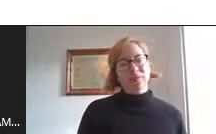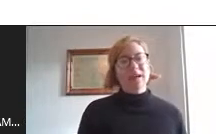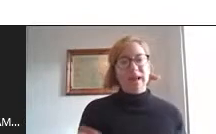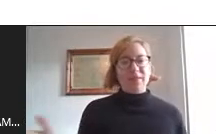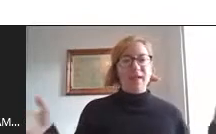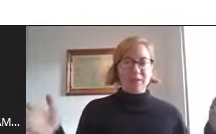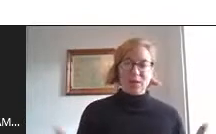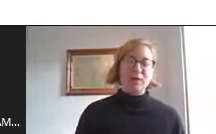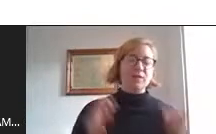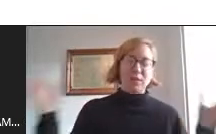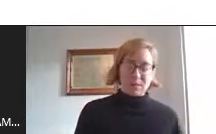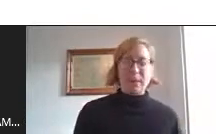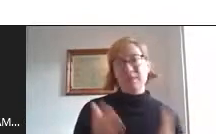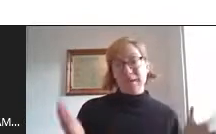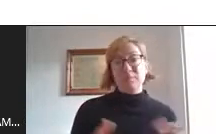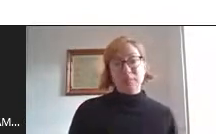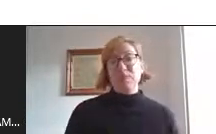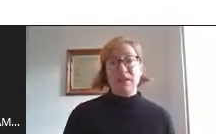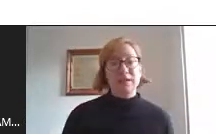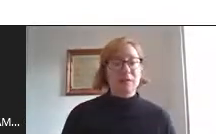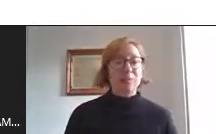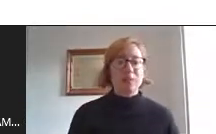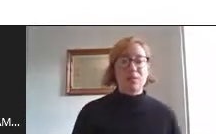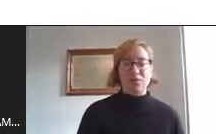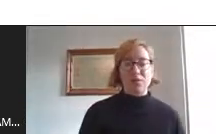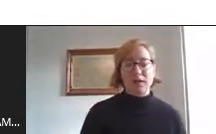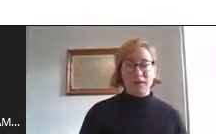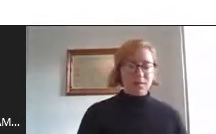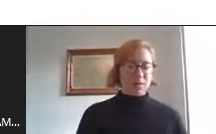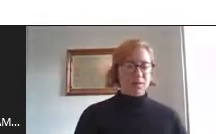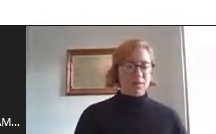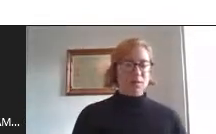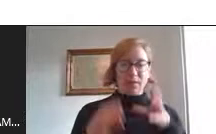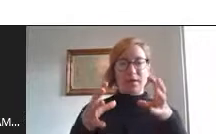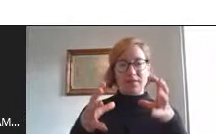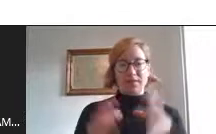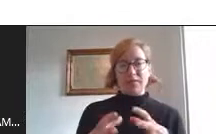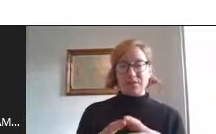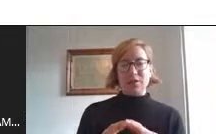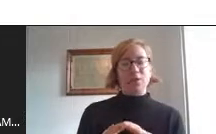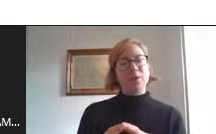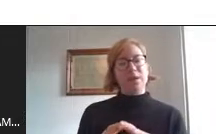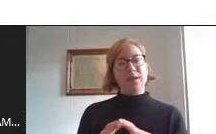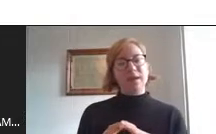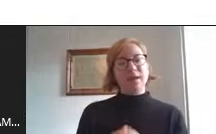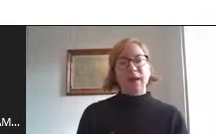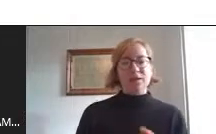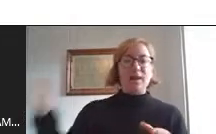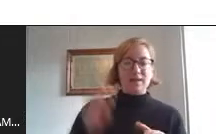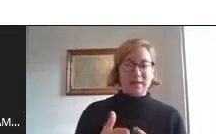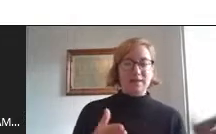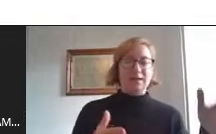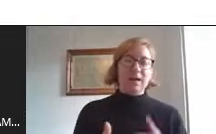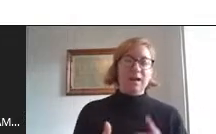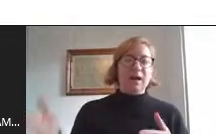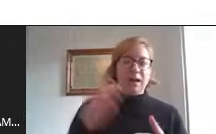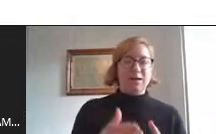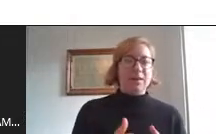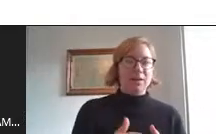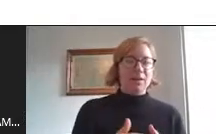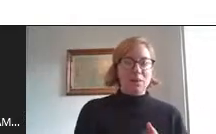your puzzle? And then you basically build things up through that. You start off with a kind of safe, secure thing, and you add